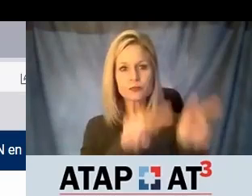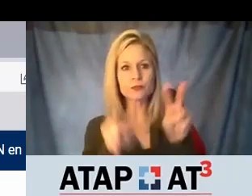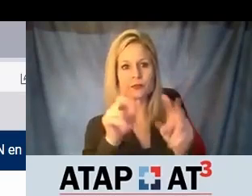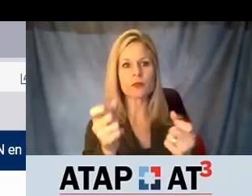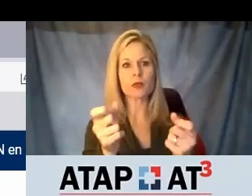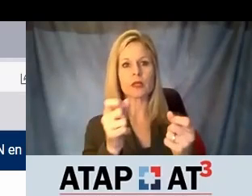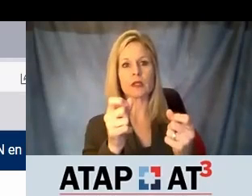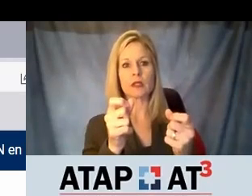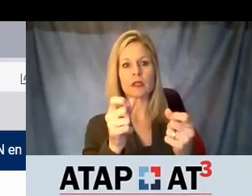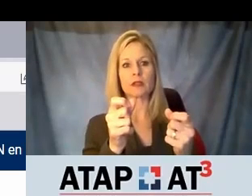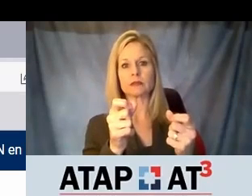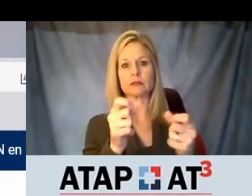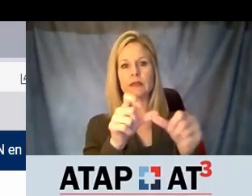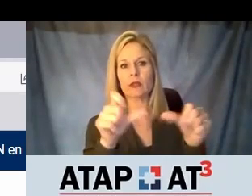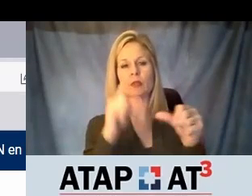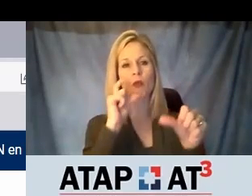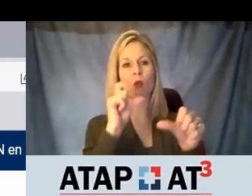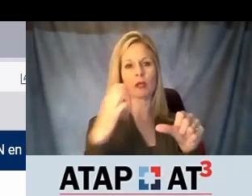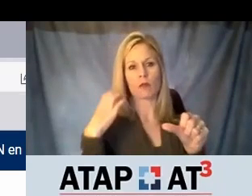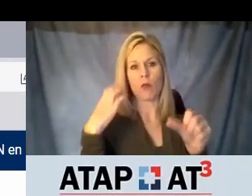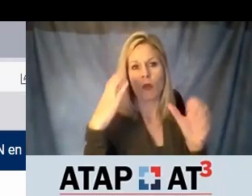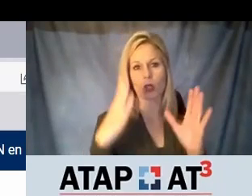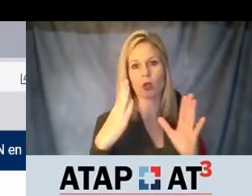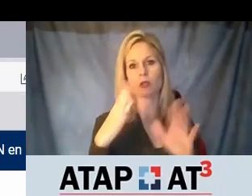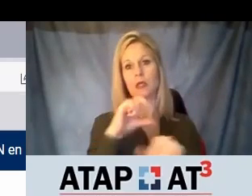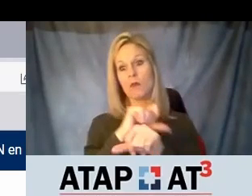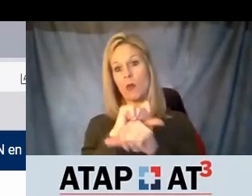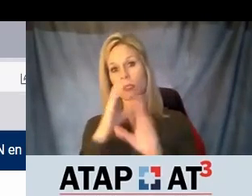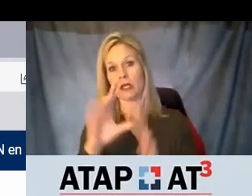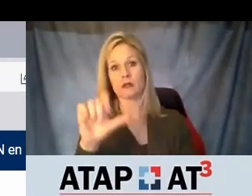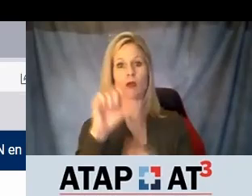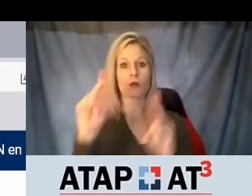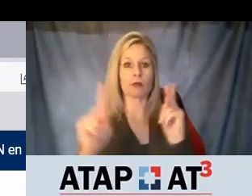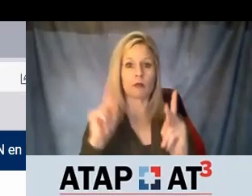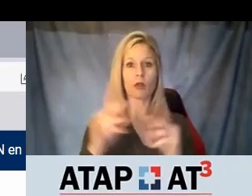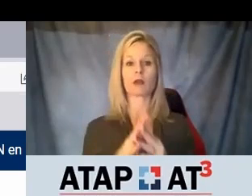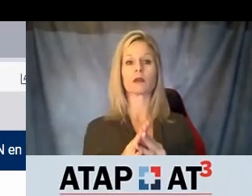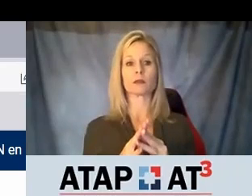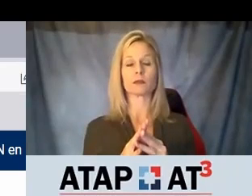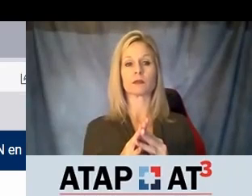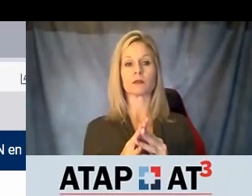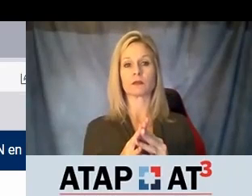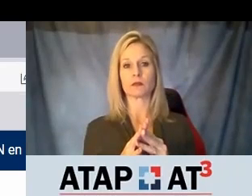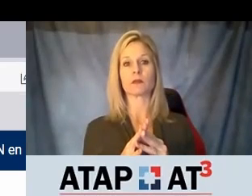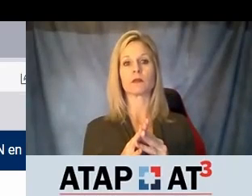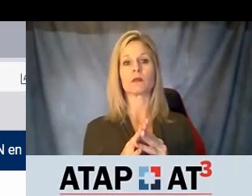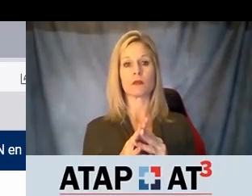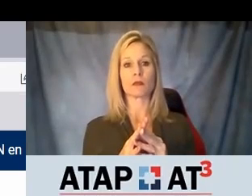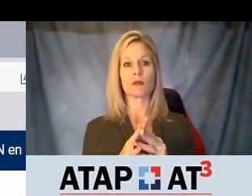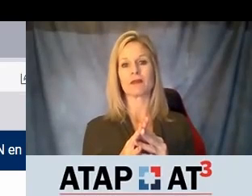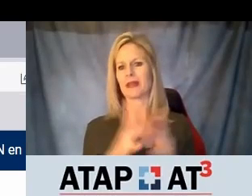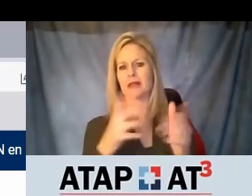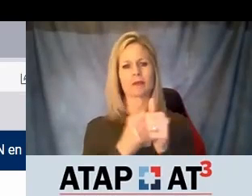sections for employers, employees, other folks, updated regularly with lots